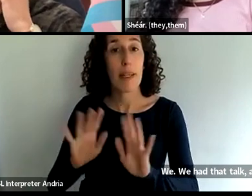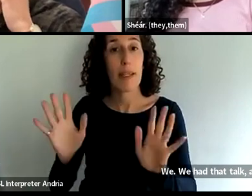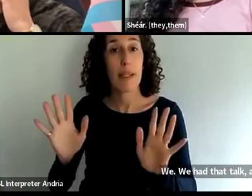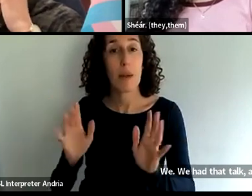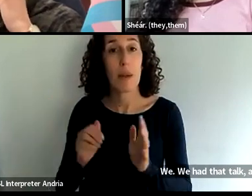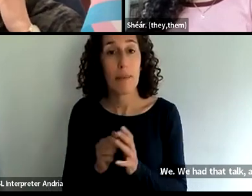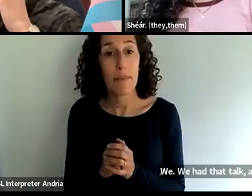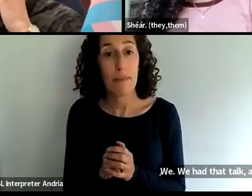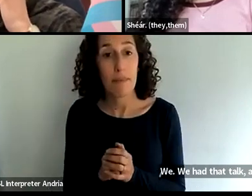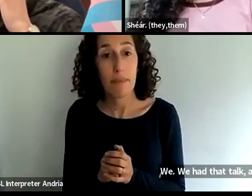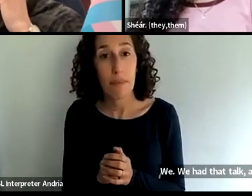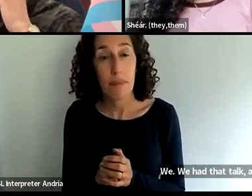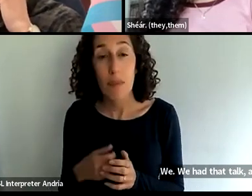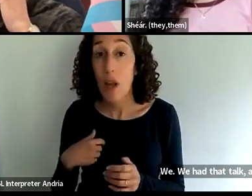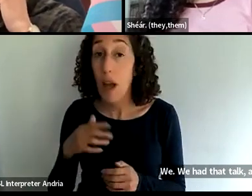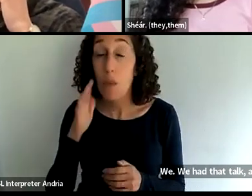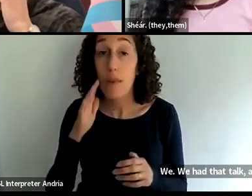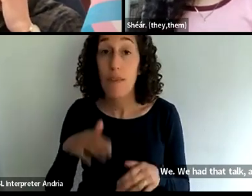love